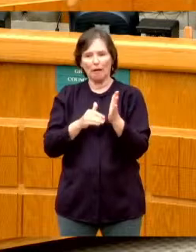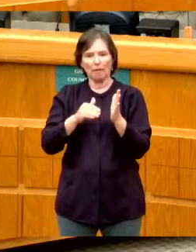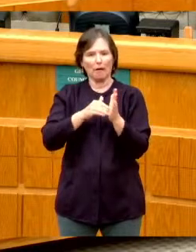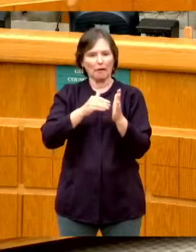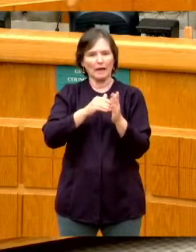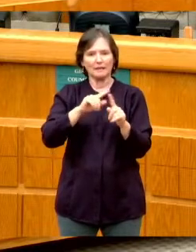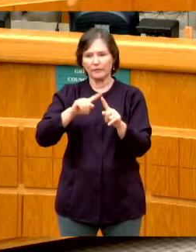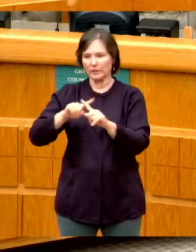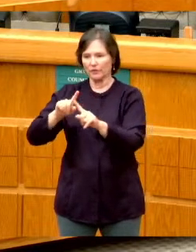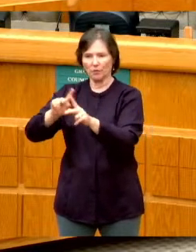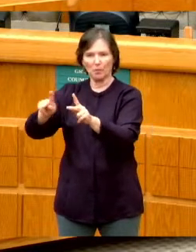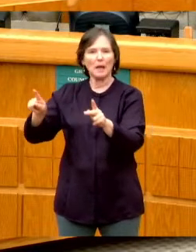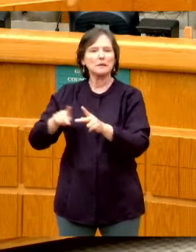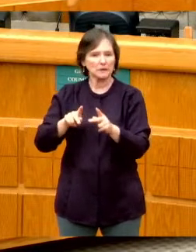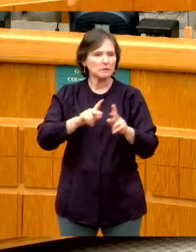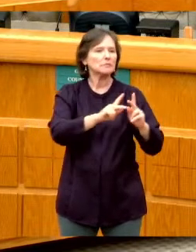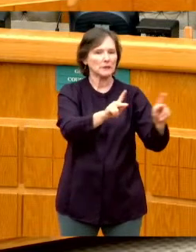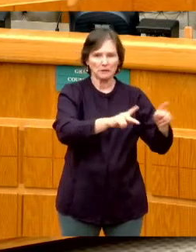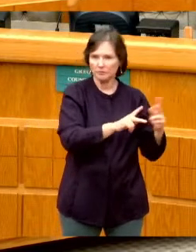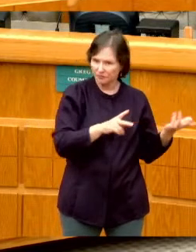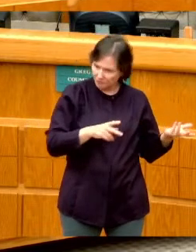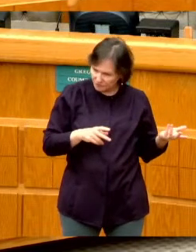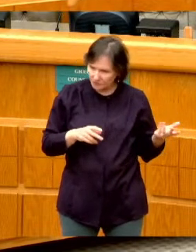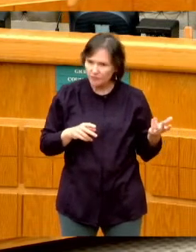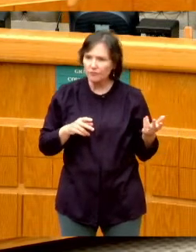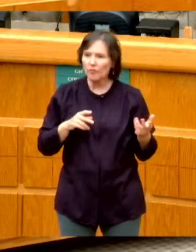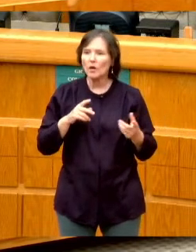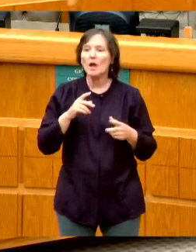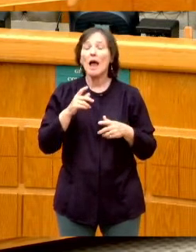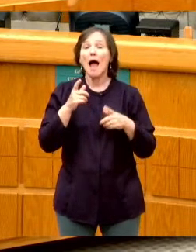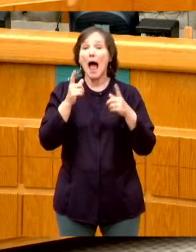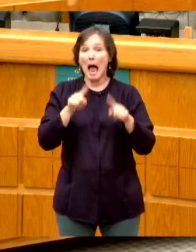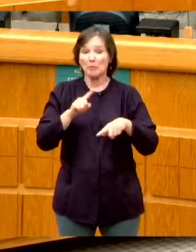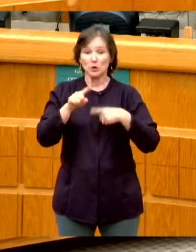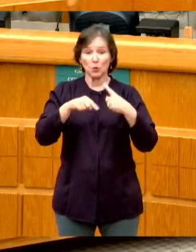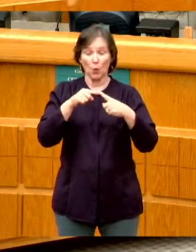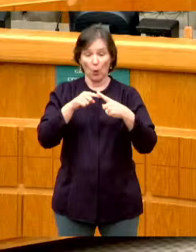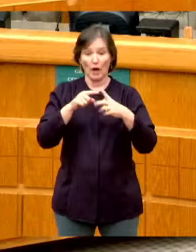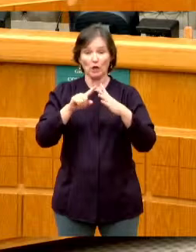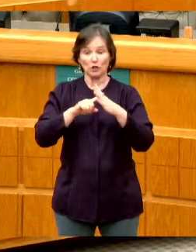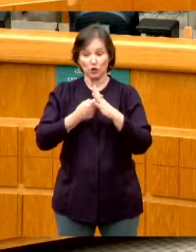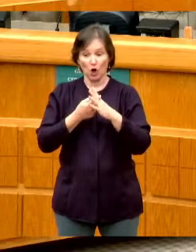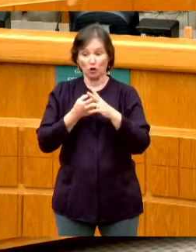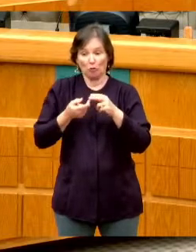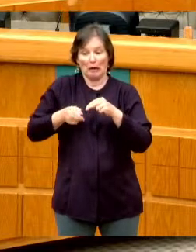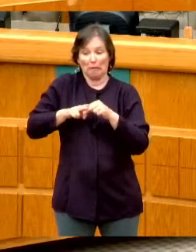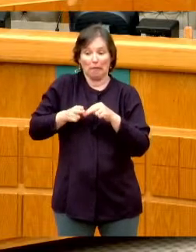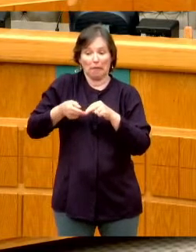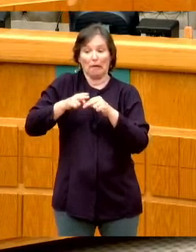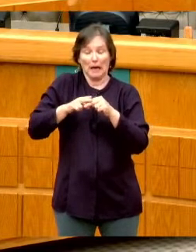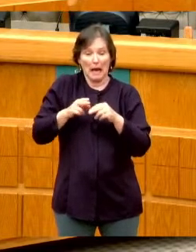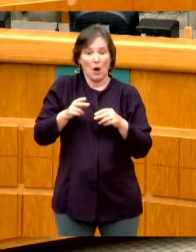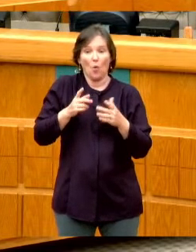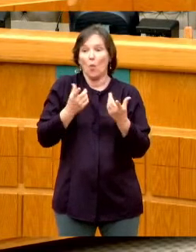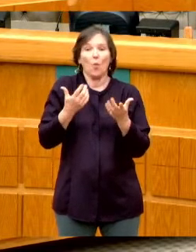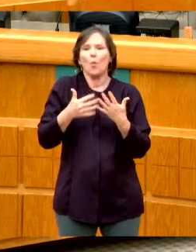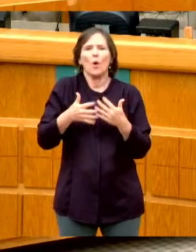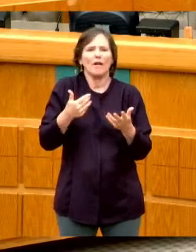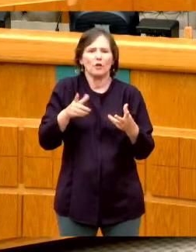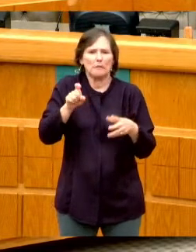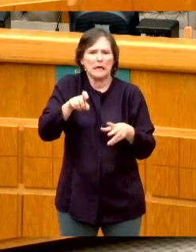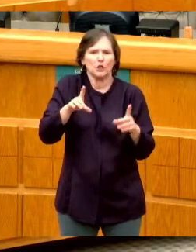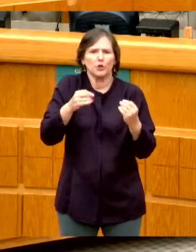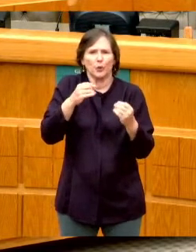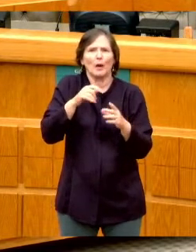issues with those plans when they hit the real world and you're trying to scale up, basically, whether it's traffic flow or parking or restroom